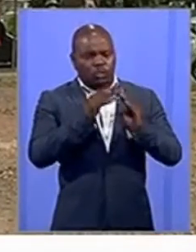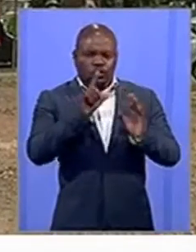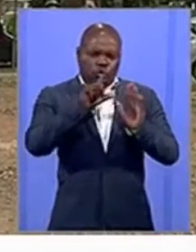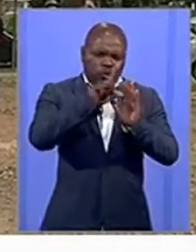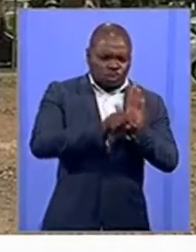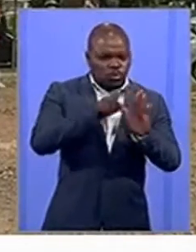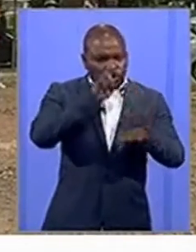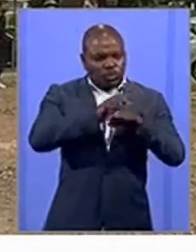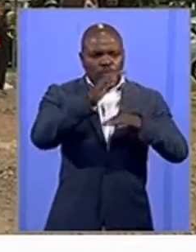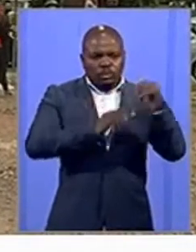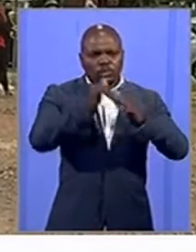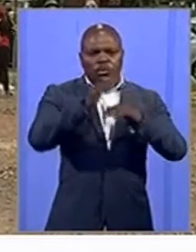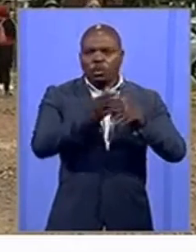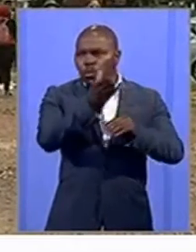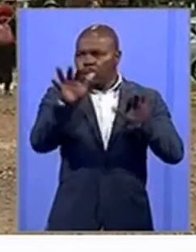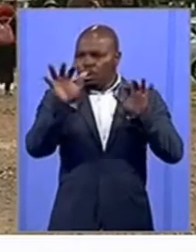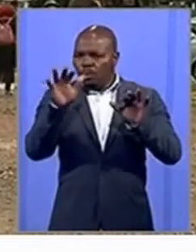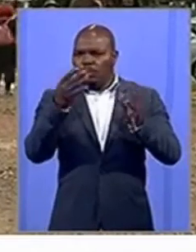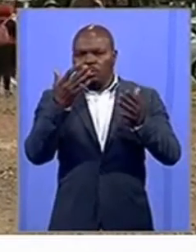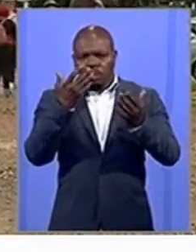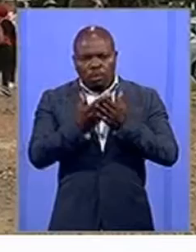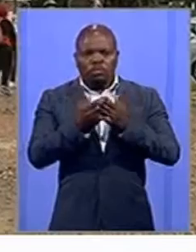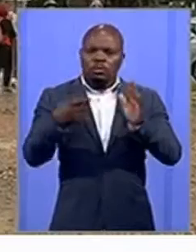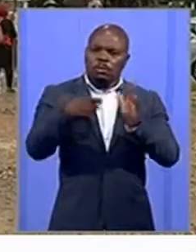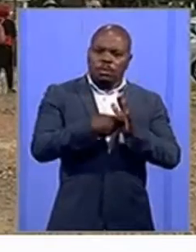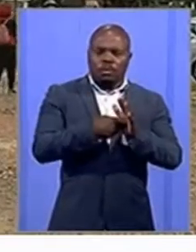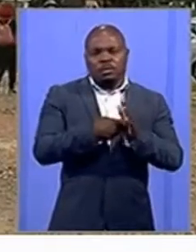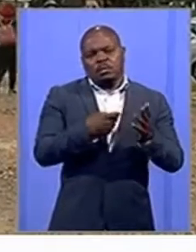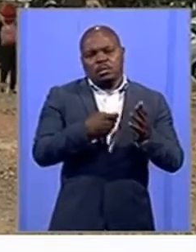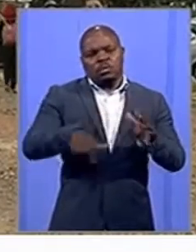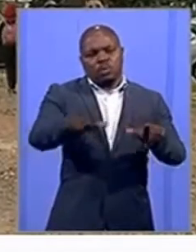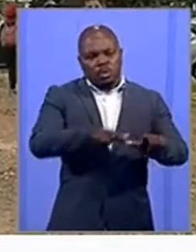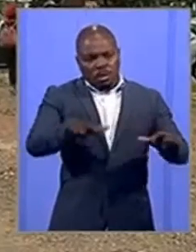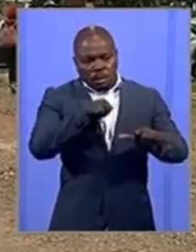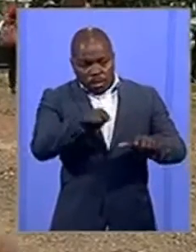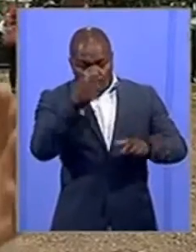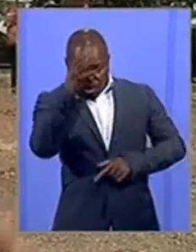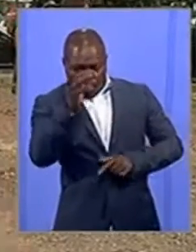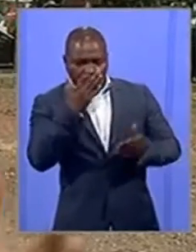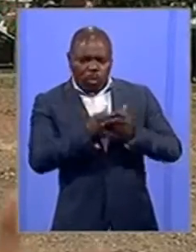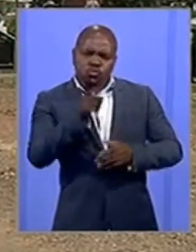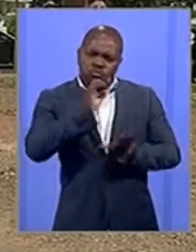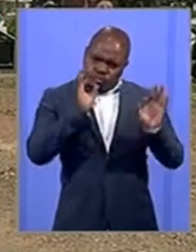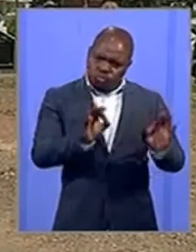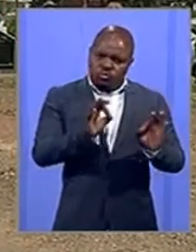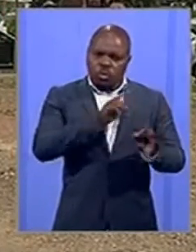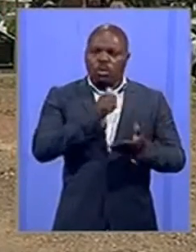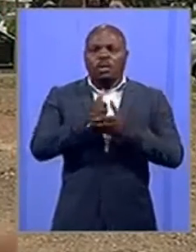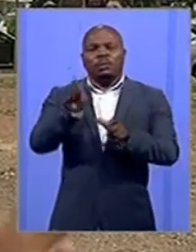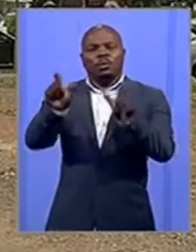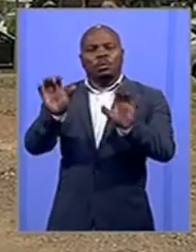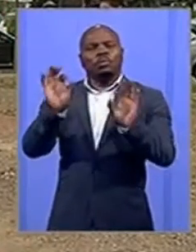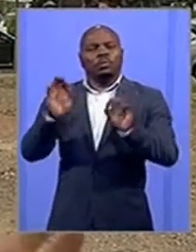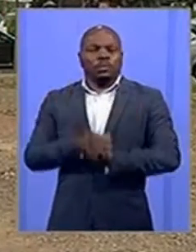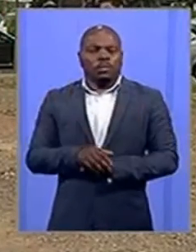developed for all residents on well-located land, leveraging public land. So public land should be used for public good, and we